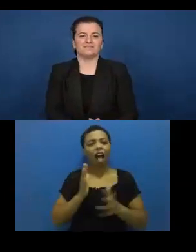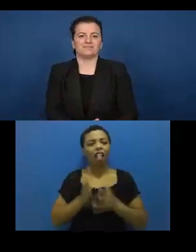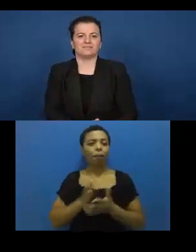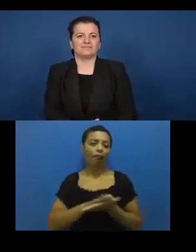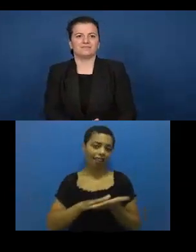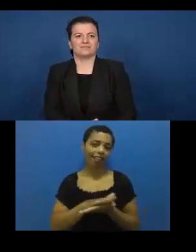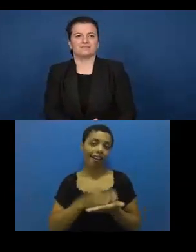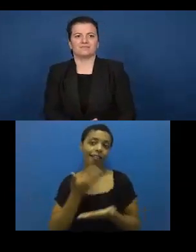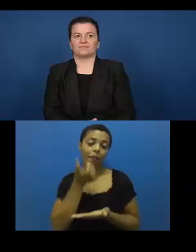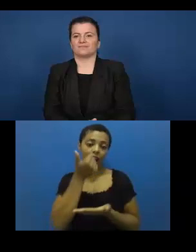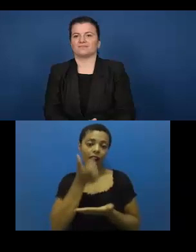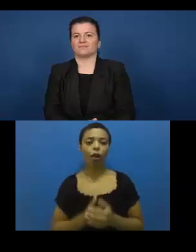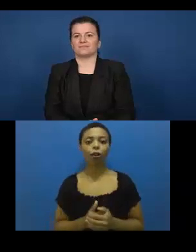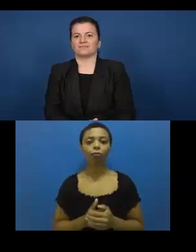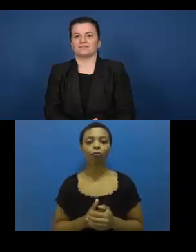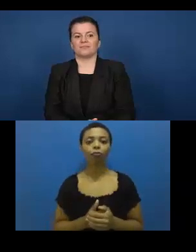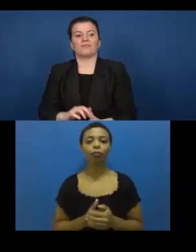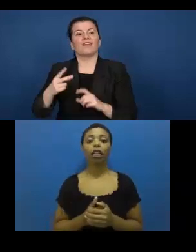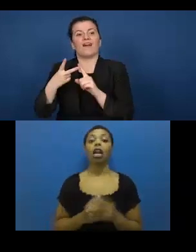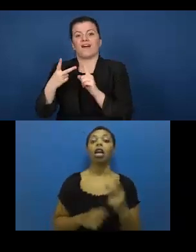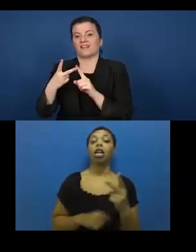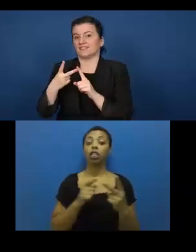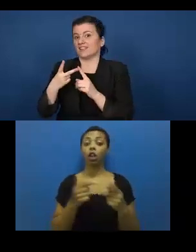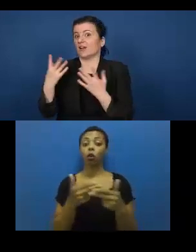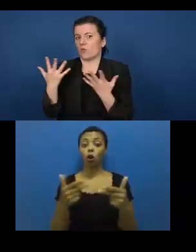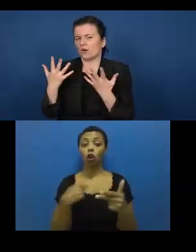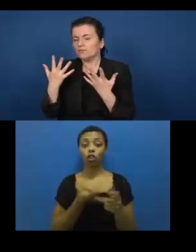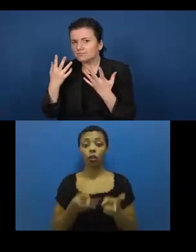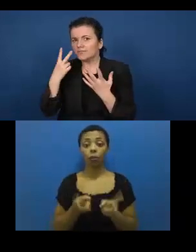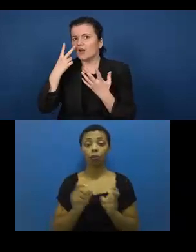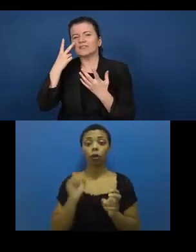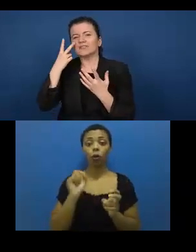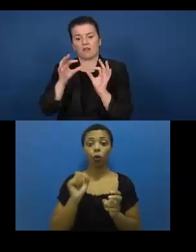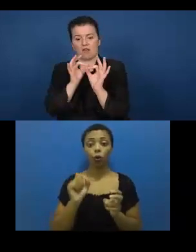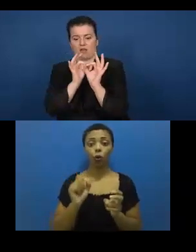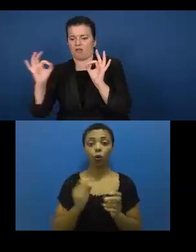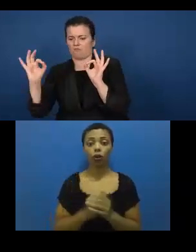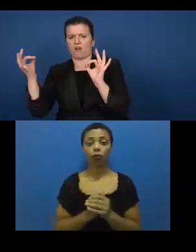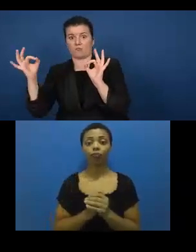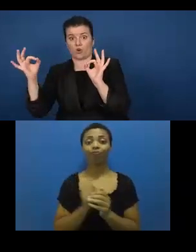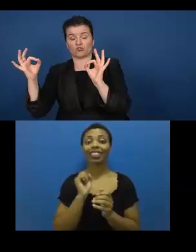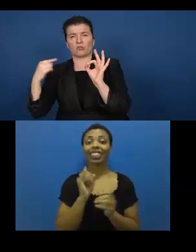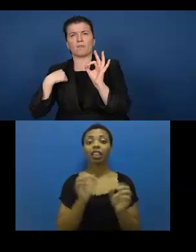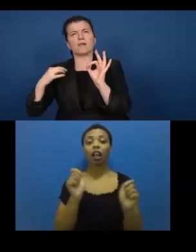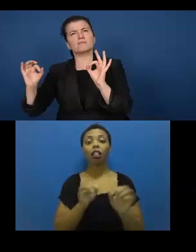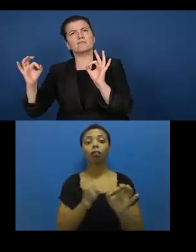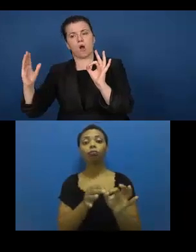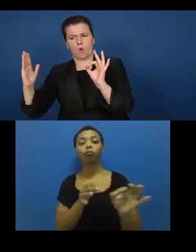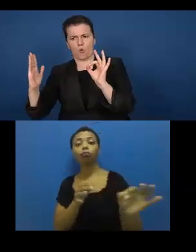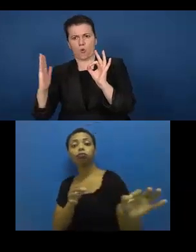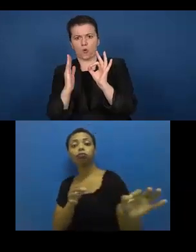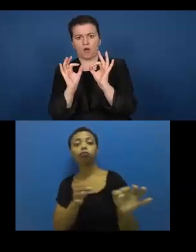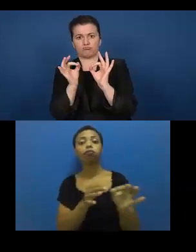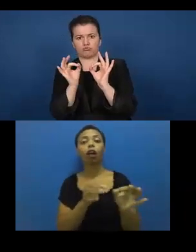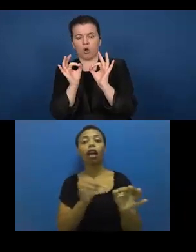And the second thing that we wondered about this is about how far apart do two vibrations feel. Does it matter where we